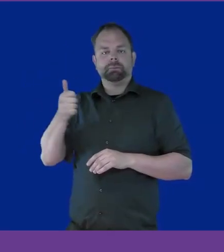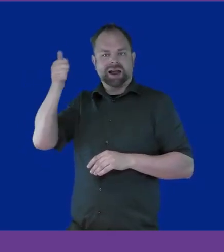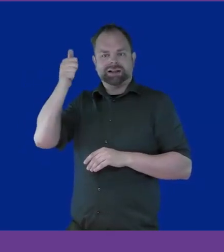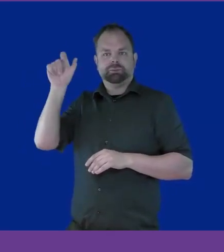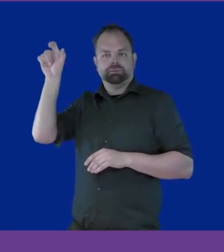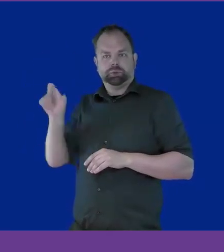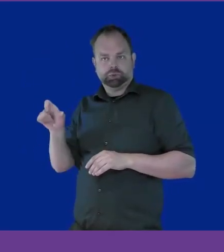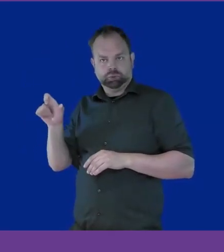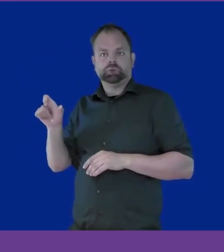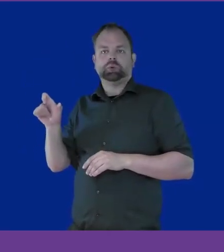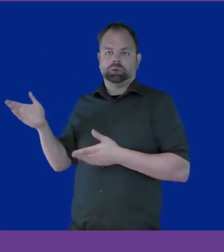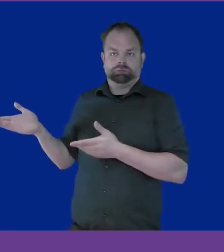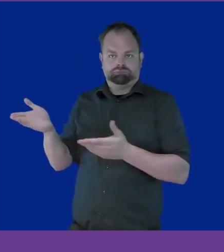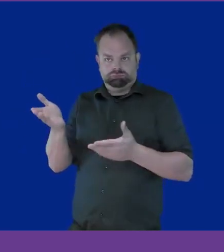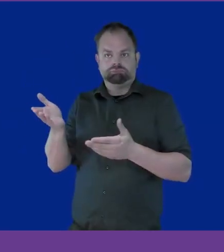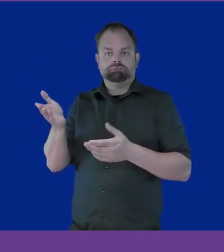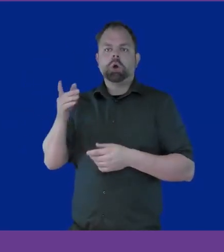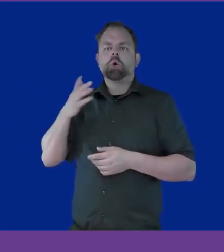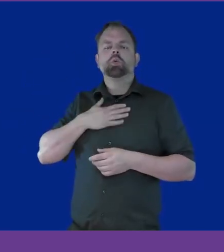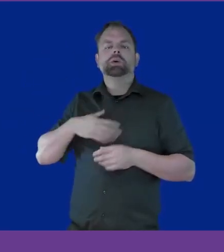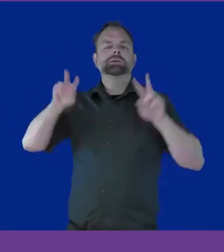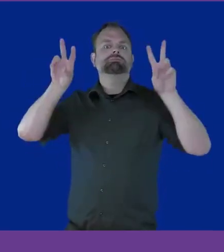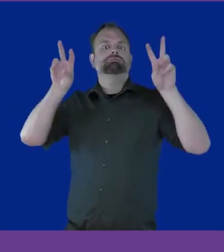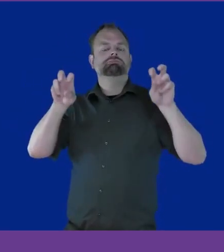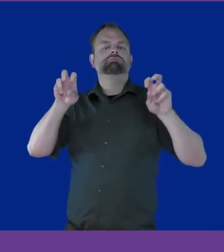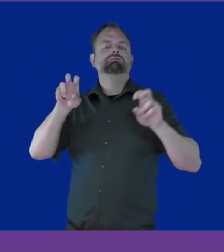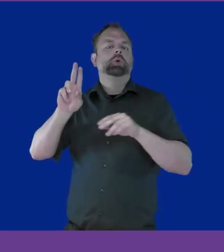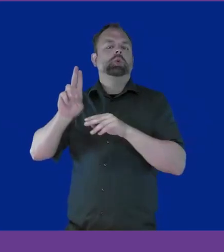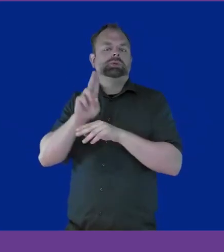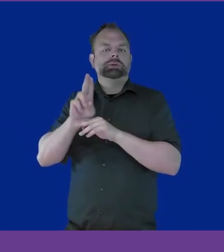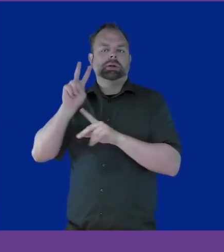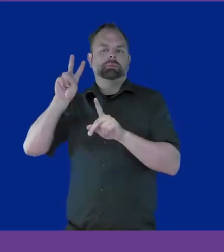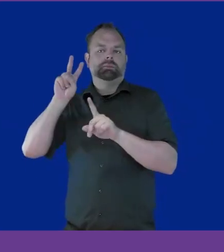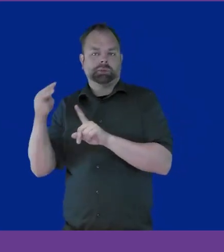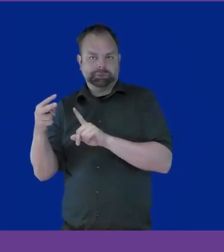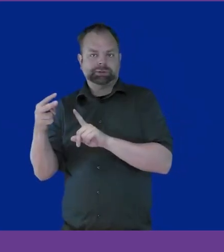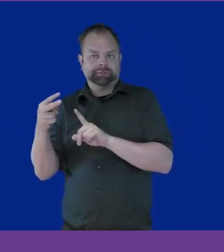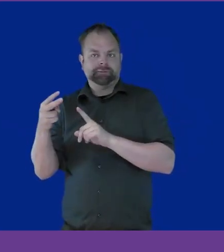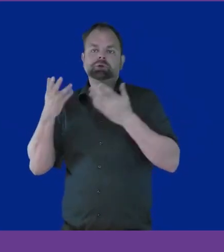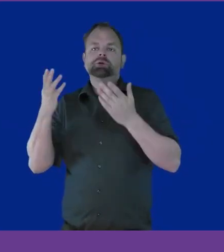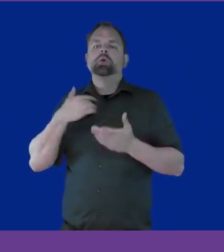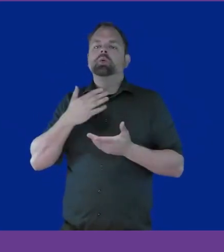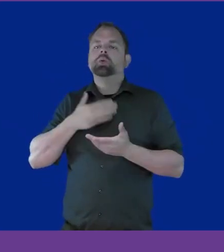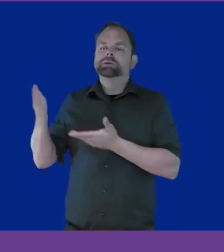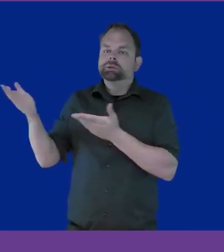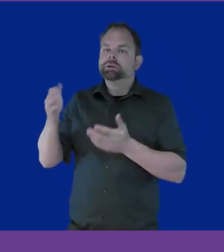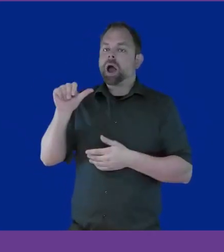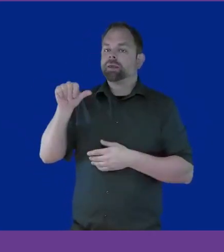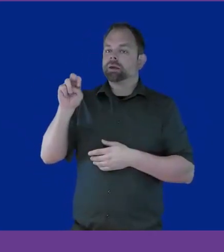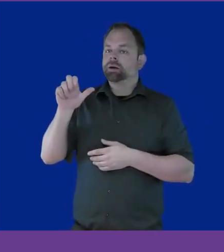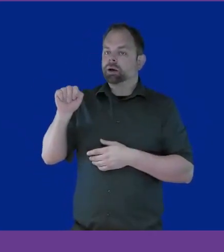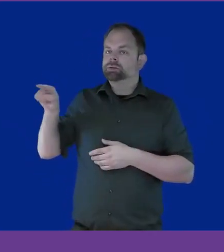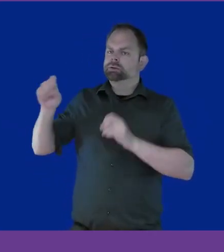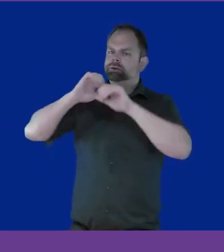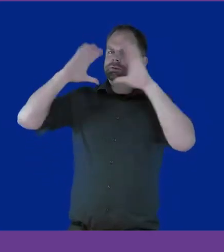how e-banking should respond to the requirements, the diversity of needs of end users. Andreas, please.